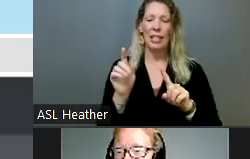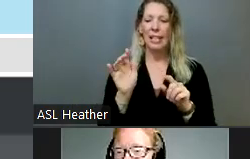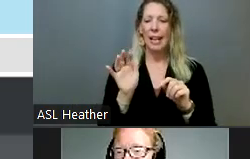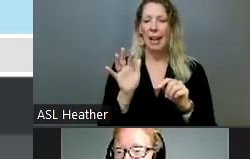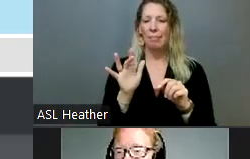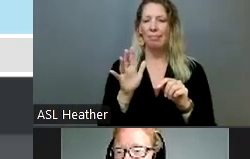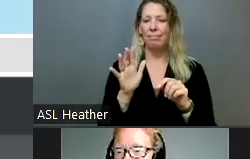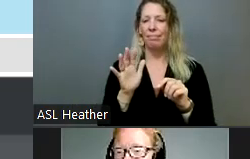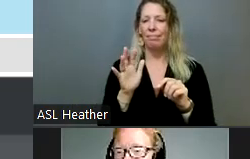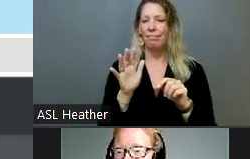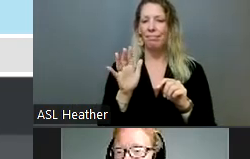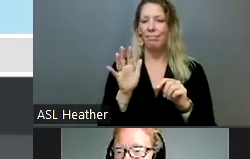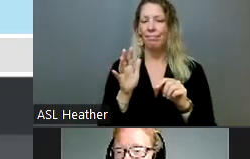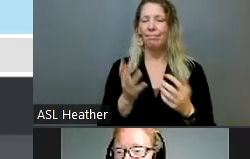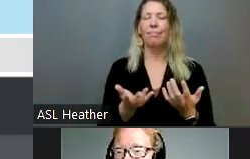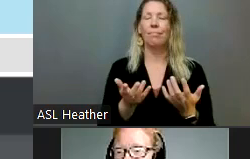different